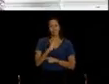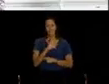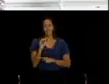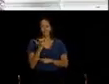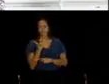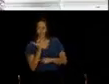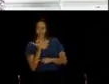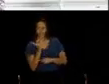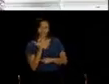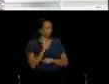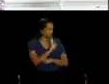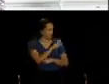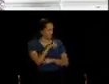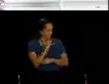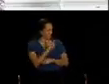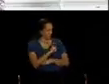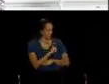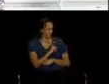did, thank you.